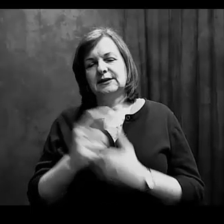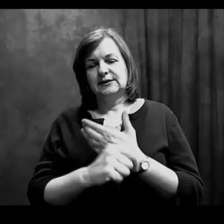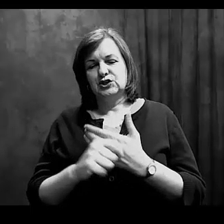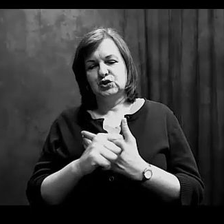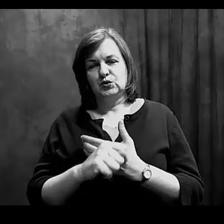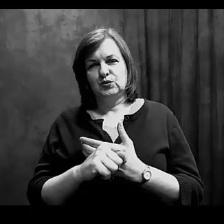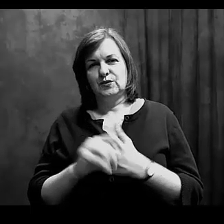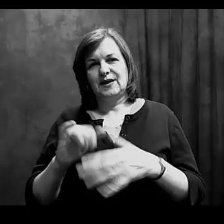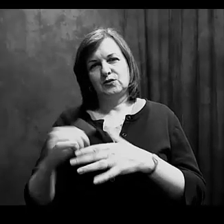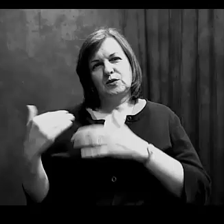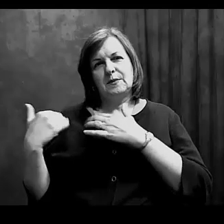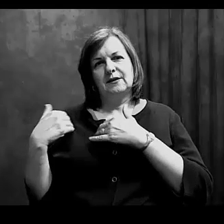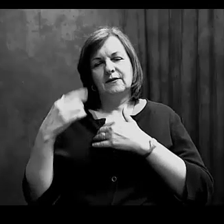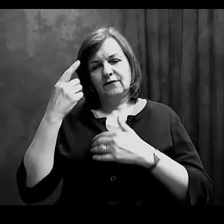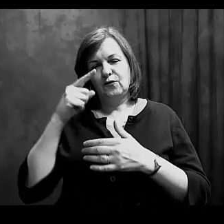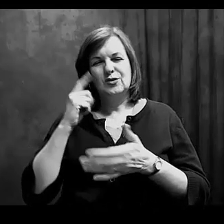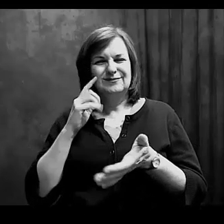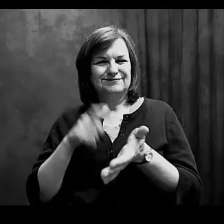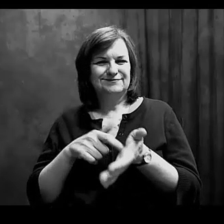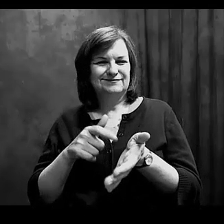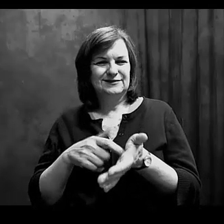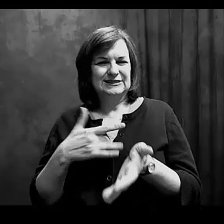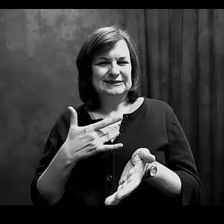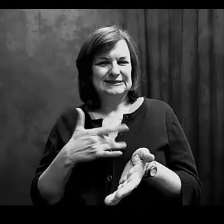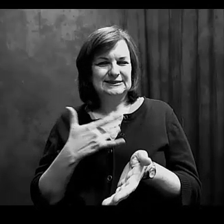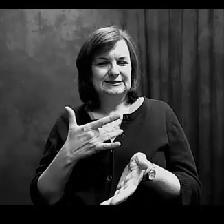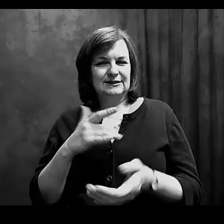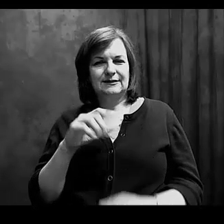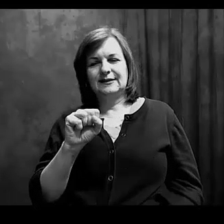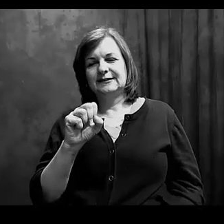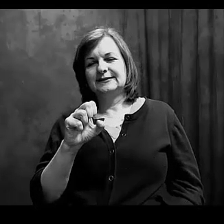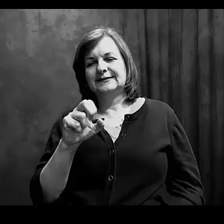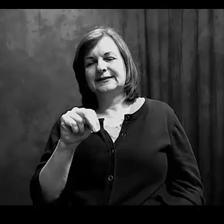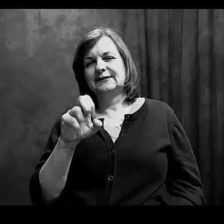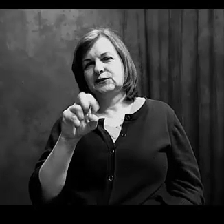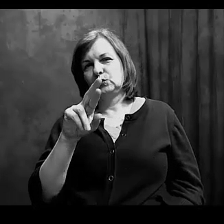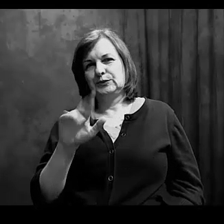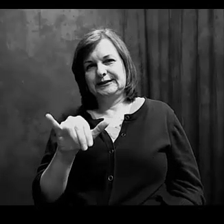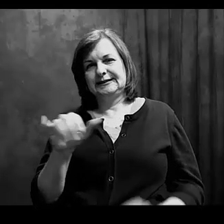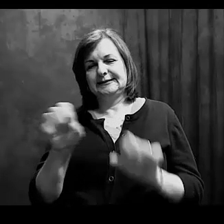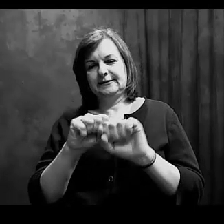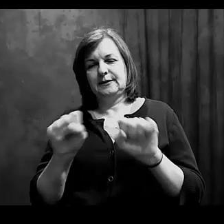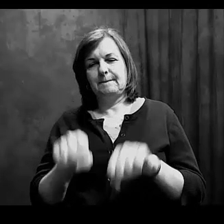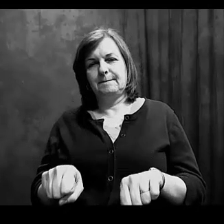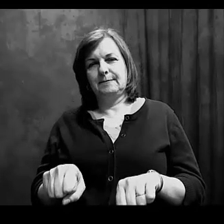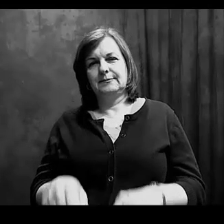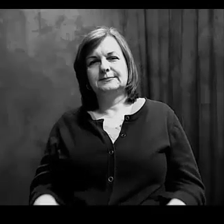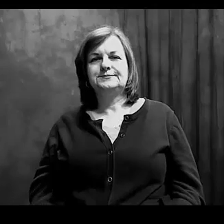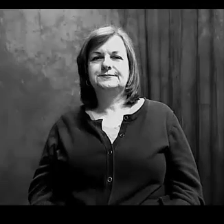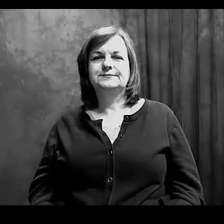Nervous tissue is primarily responsible for sensing or being part of your sensory system